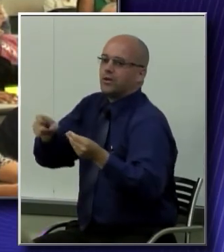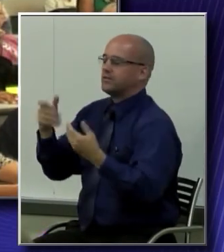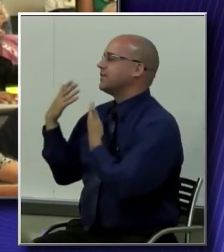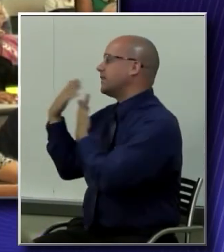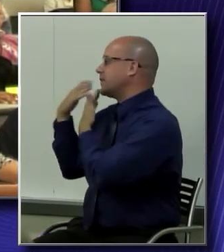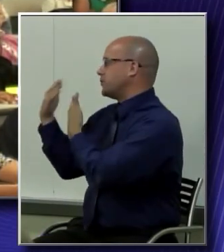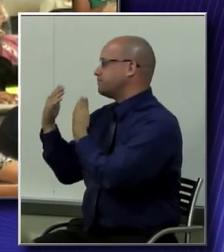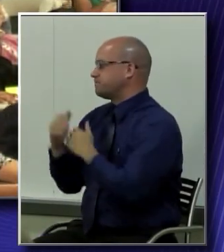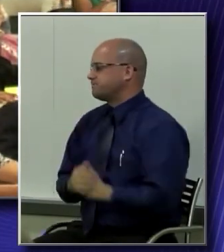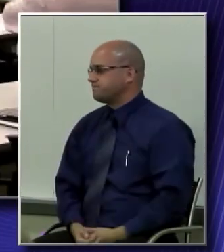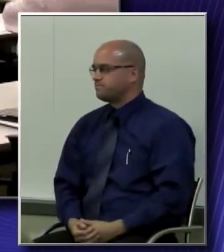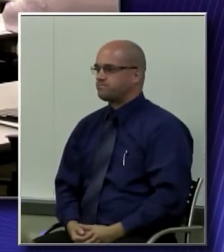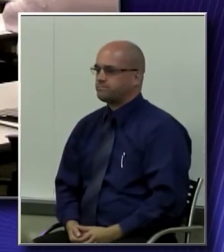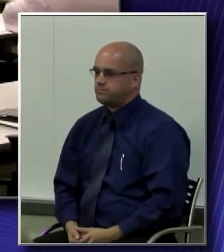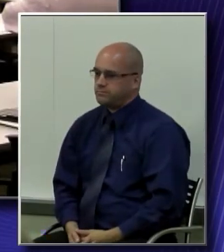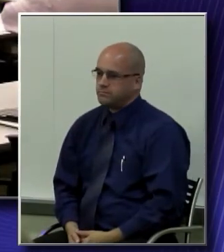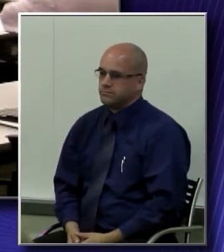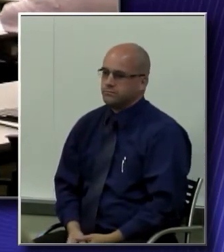much.